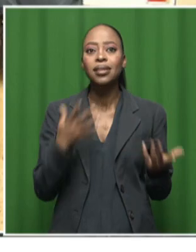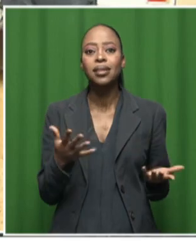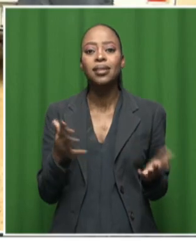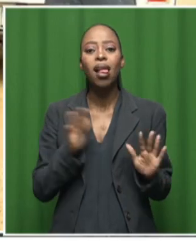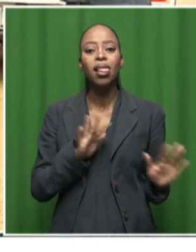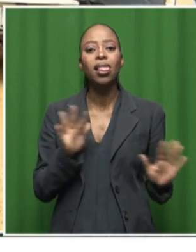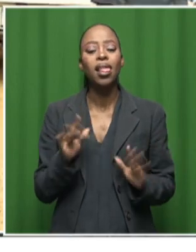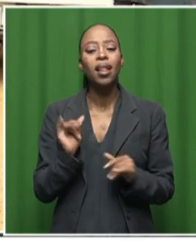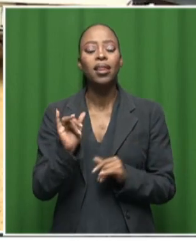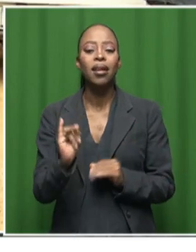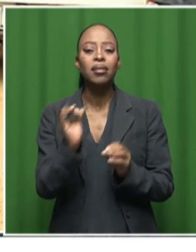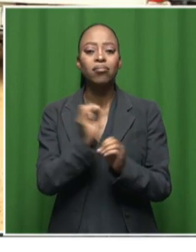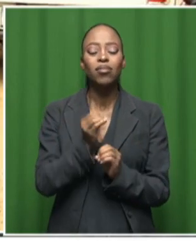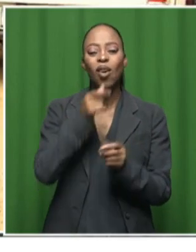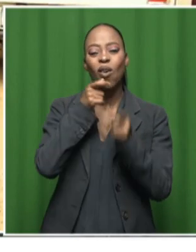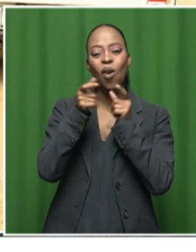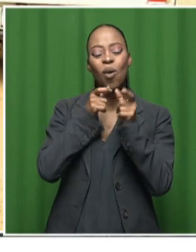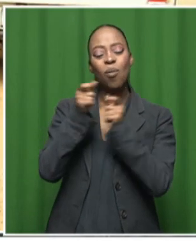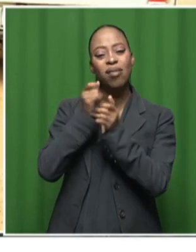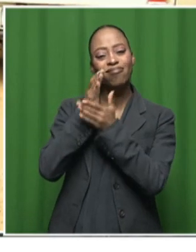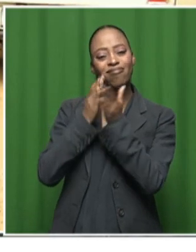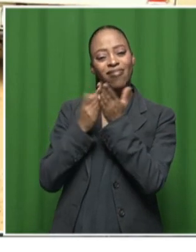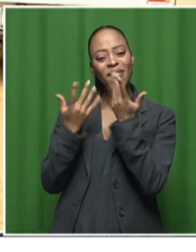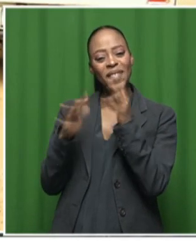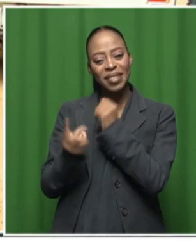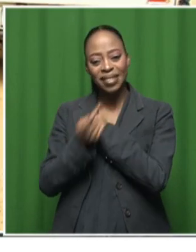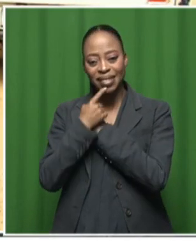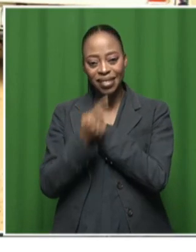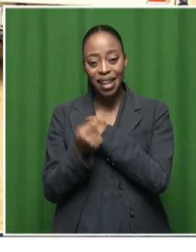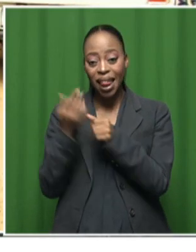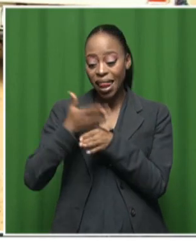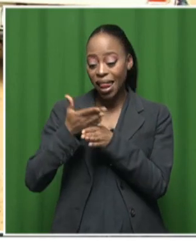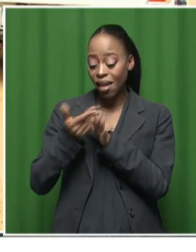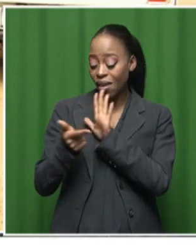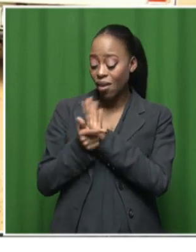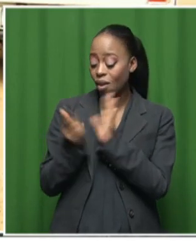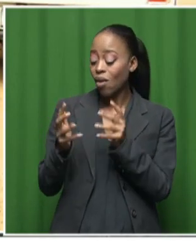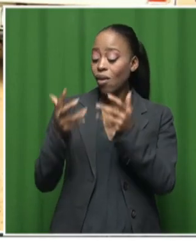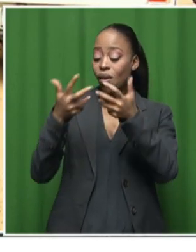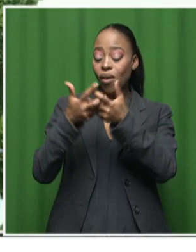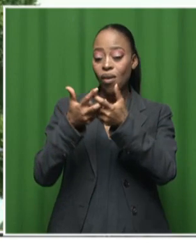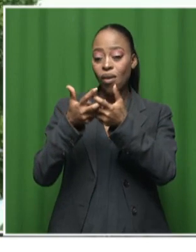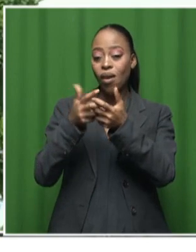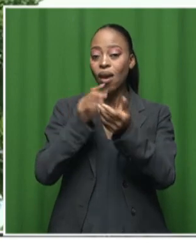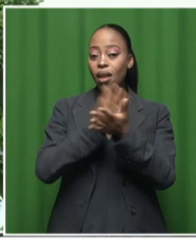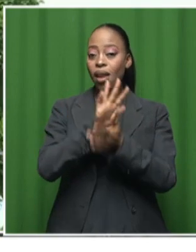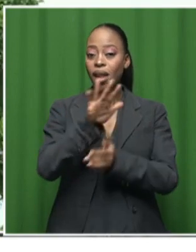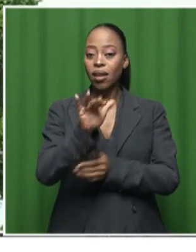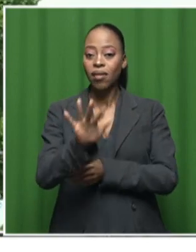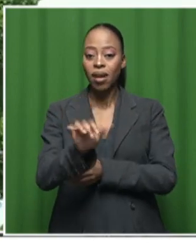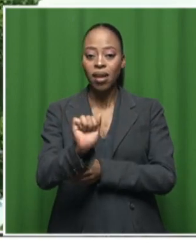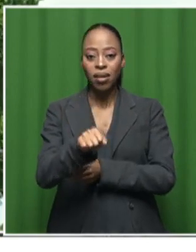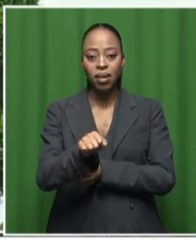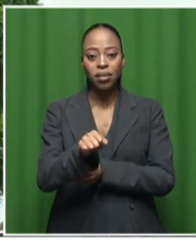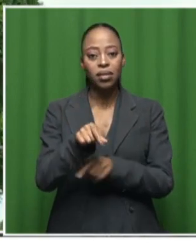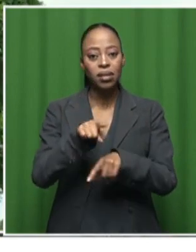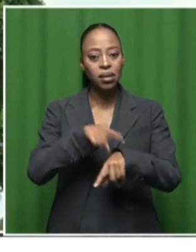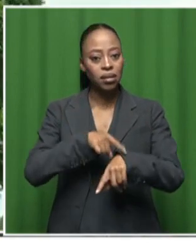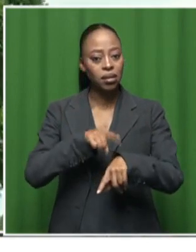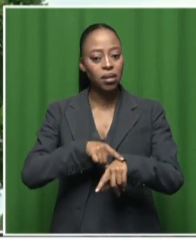up a little bit. There's been comments that perhaps our labor laws were fit for purpose in 1995 when they were